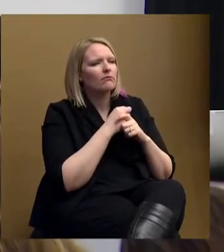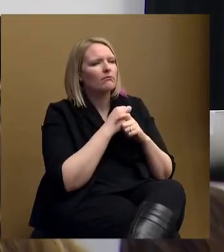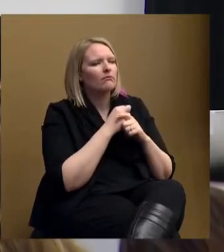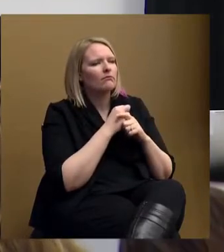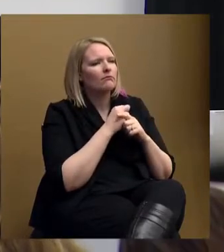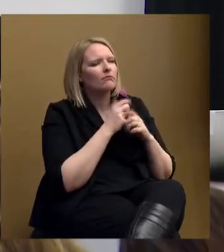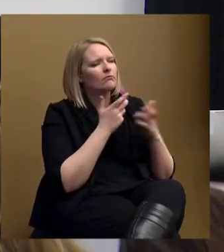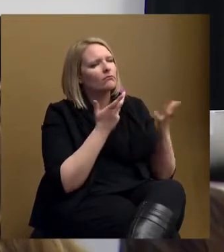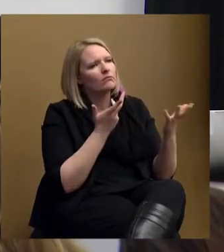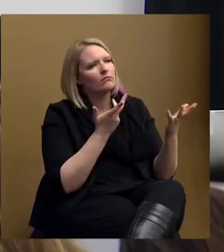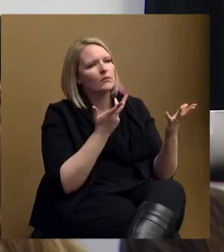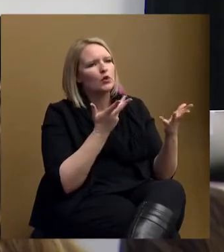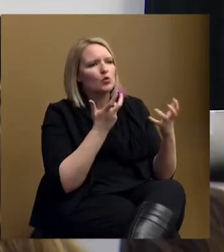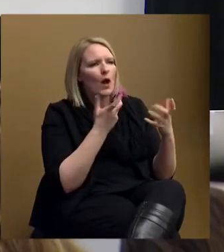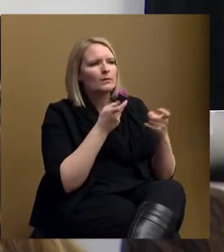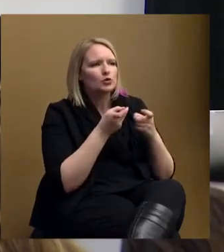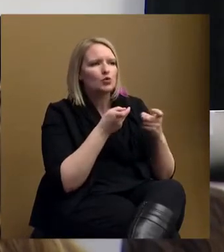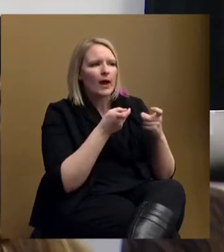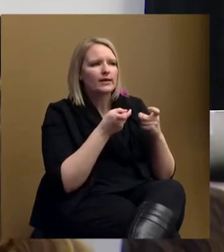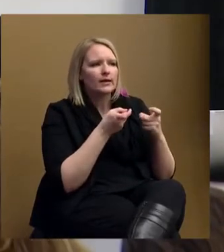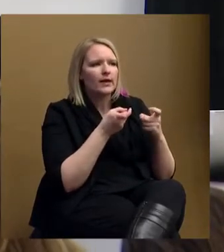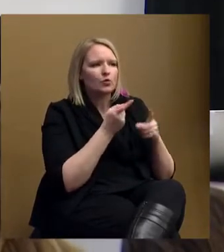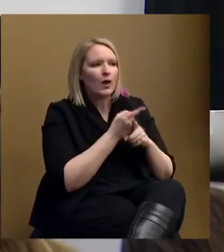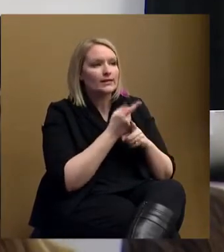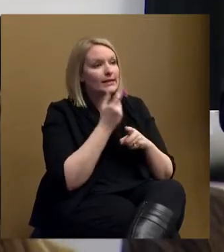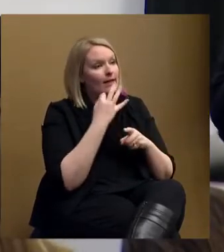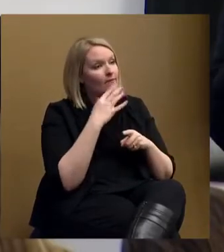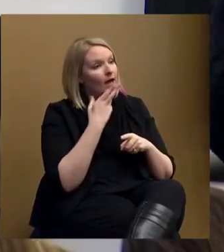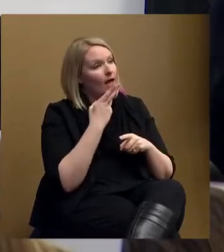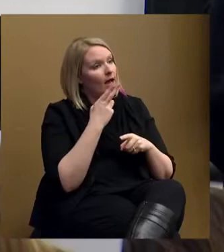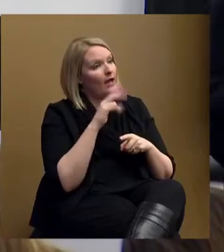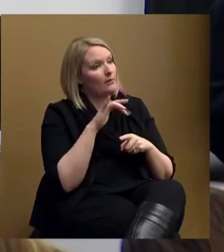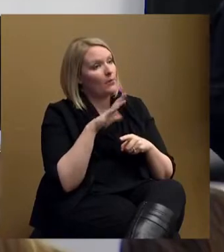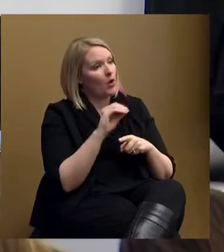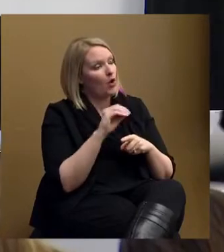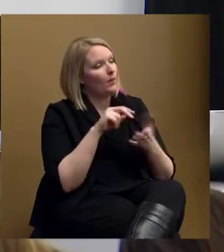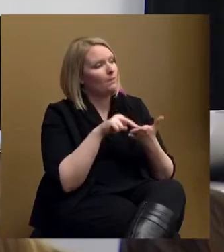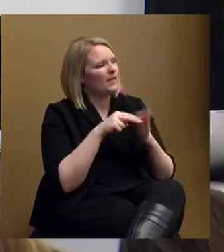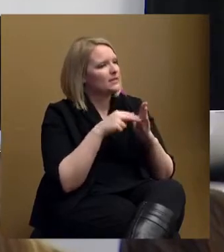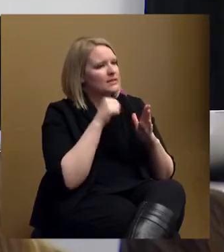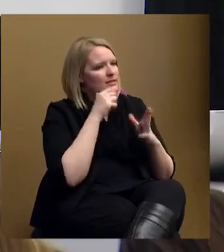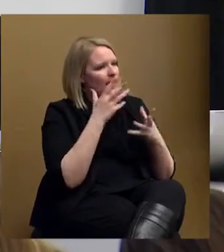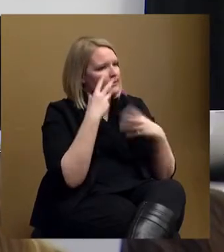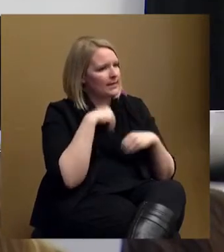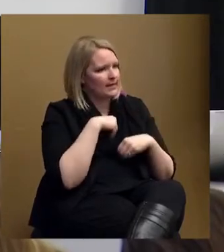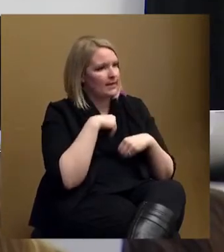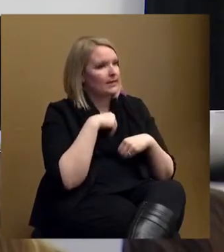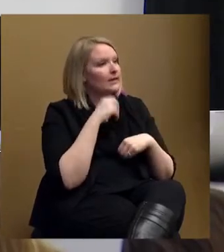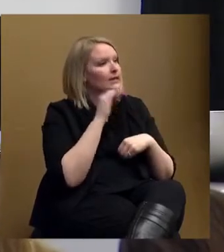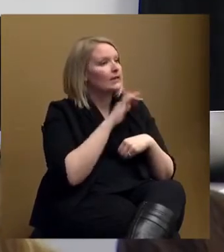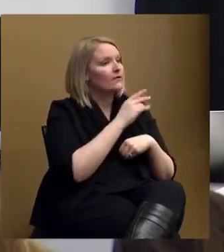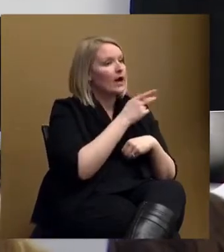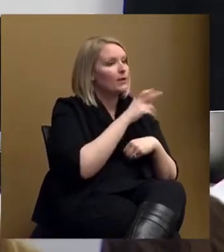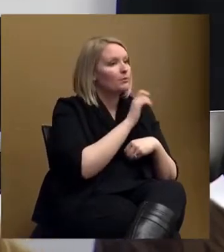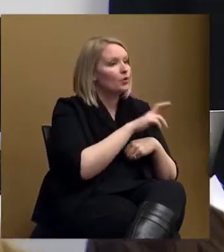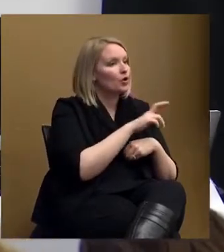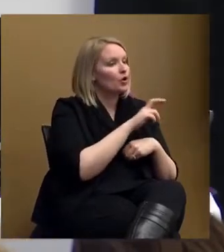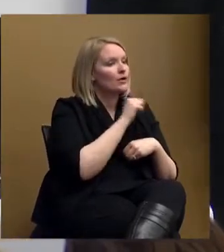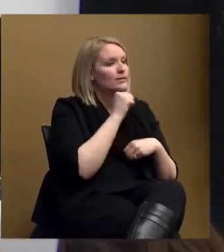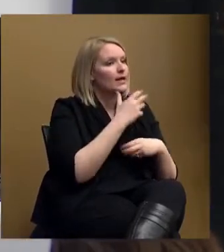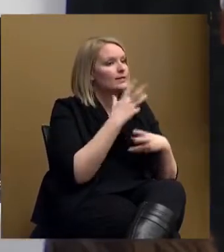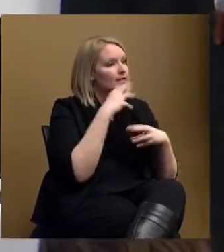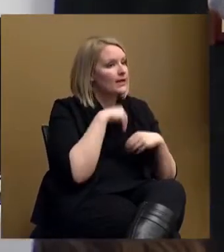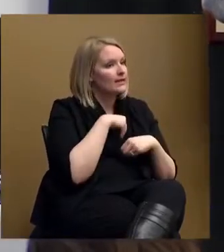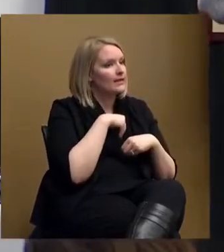because you want to keep him regulated, right? So if he's hypo, he's not taking it in. If he's hyper, he's not taking it